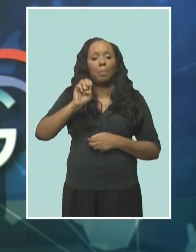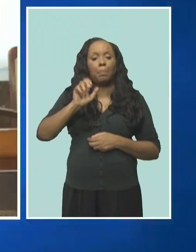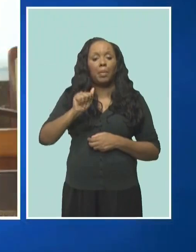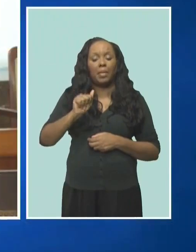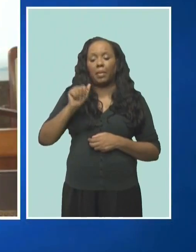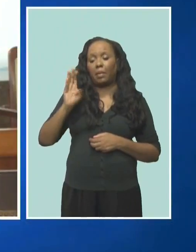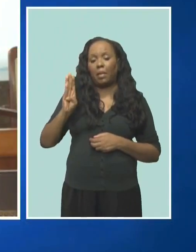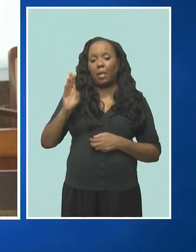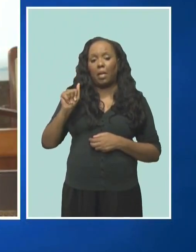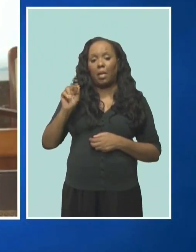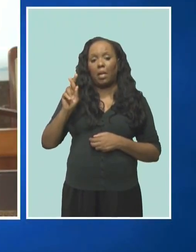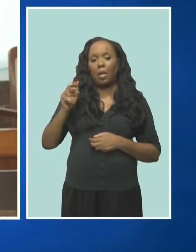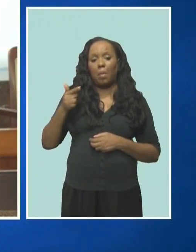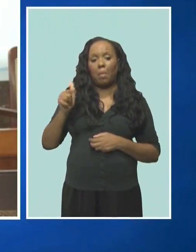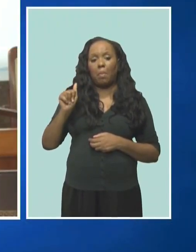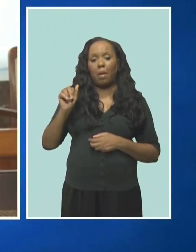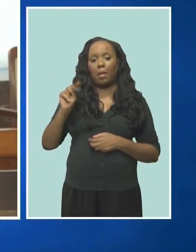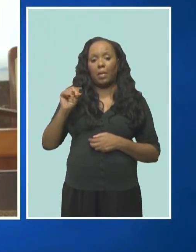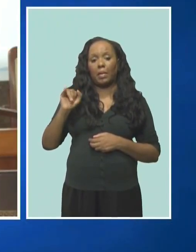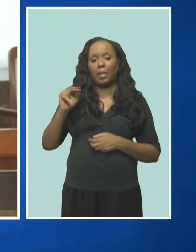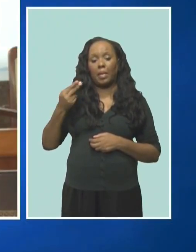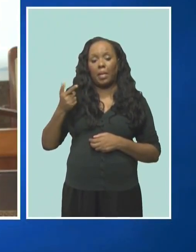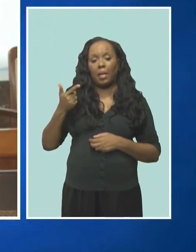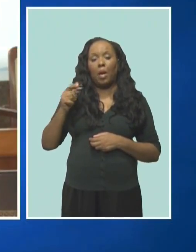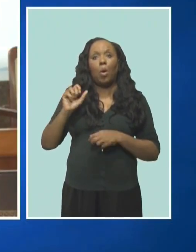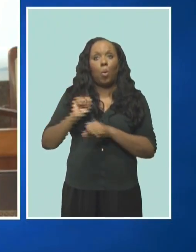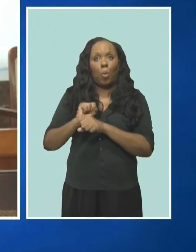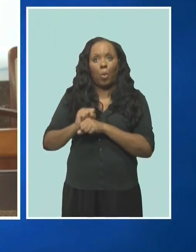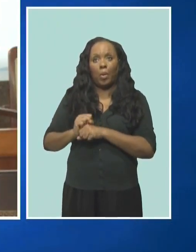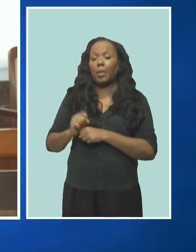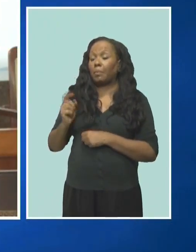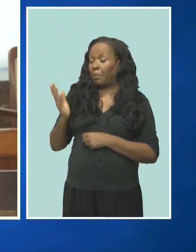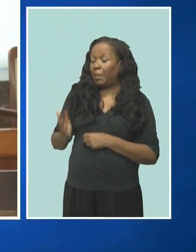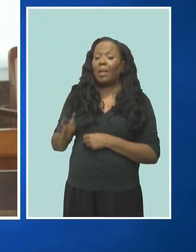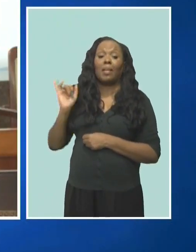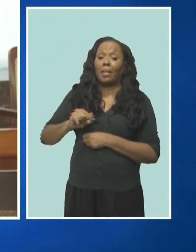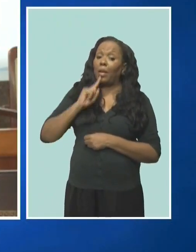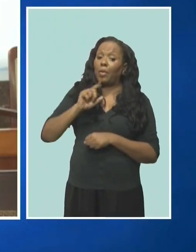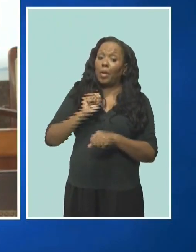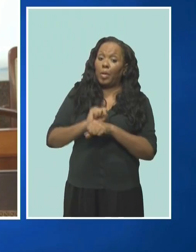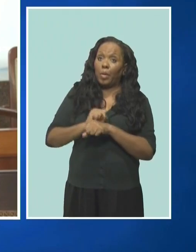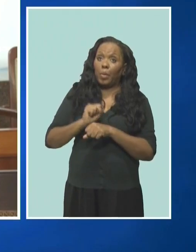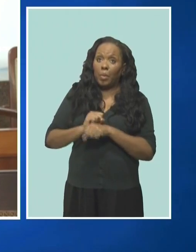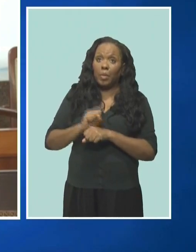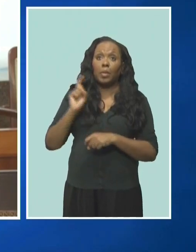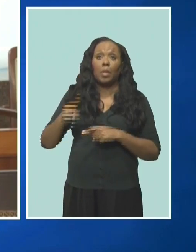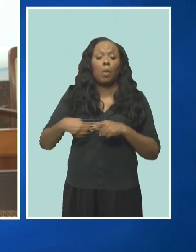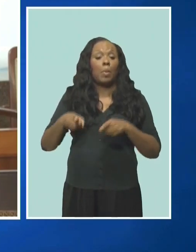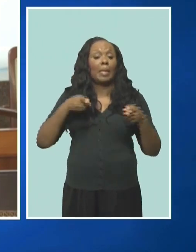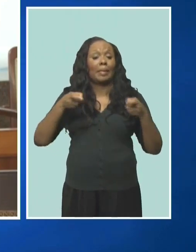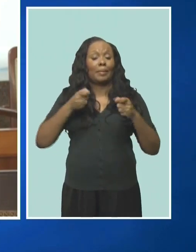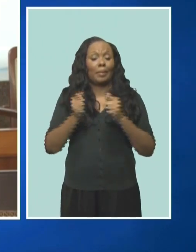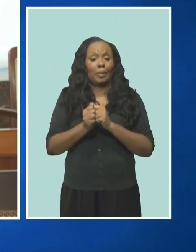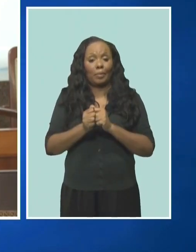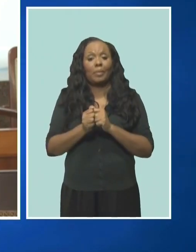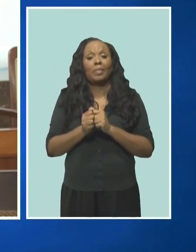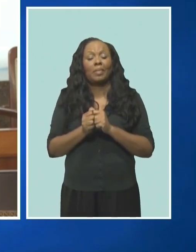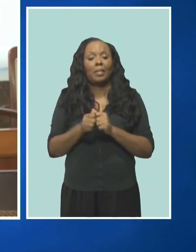Plea bargaining is a recognized tool in the toolkit of dealing with criminal